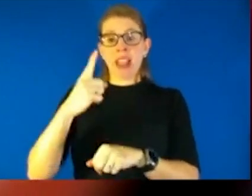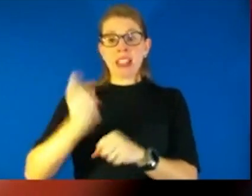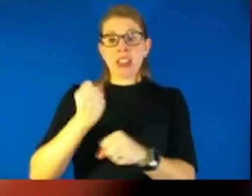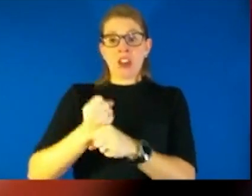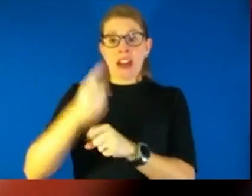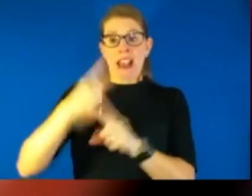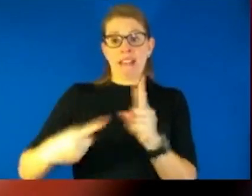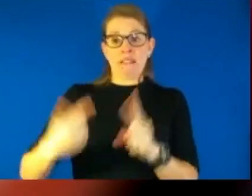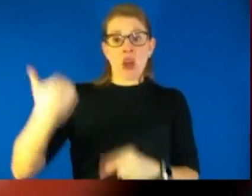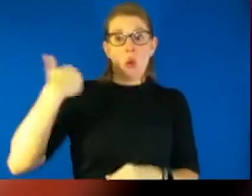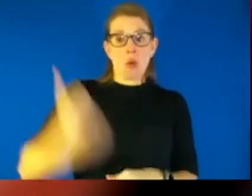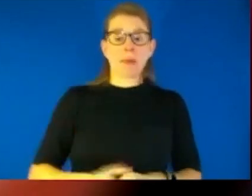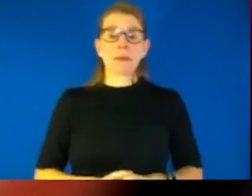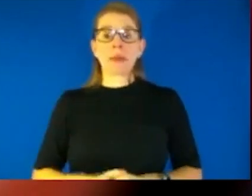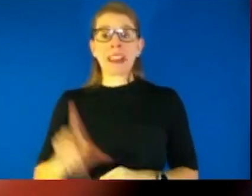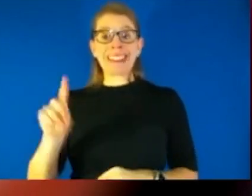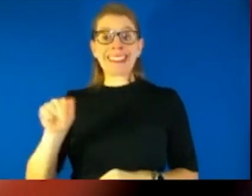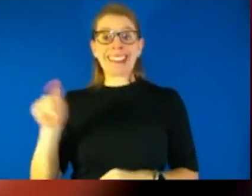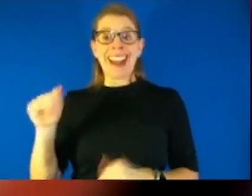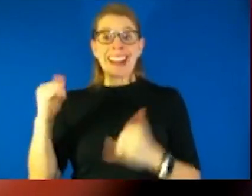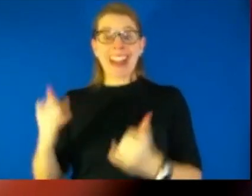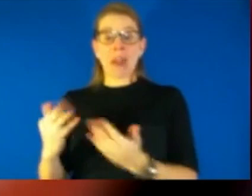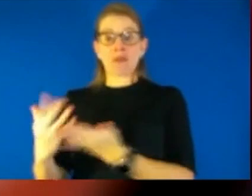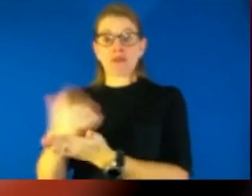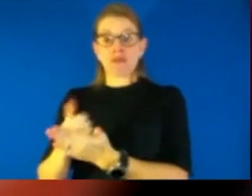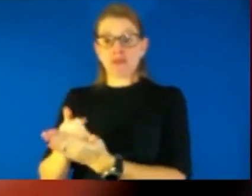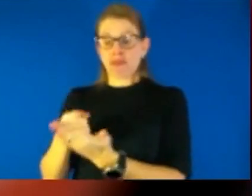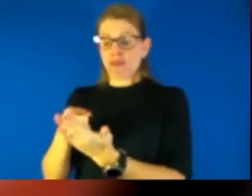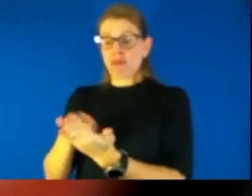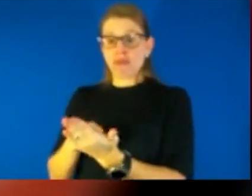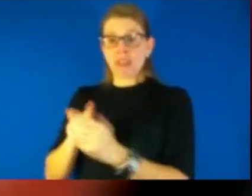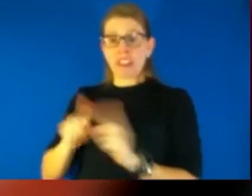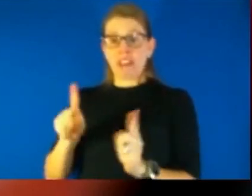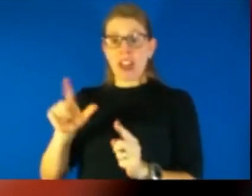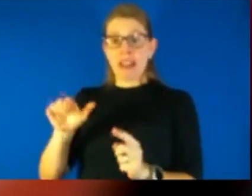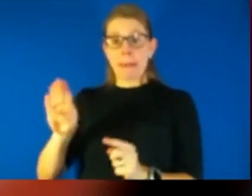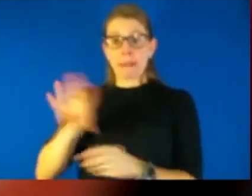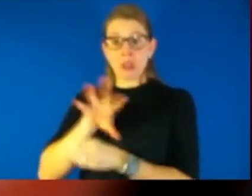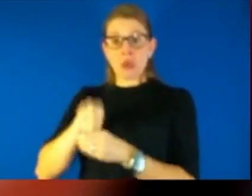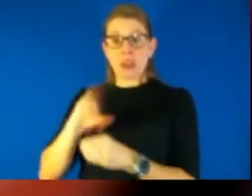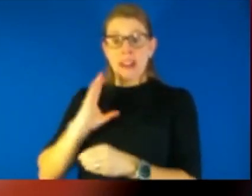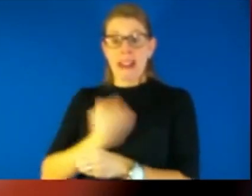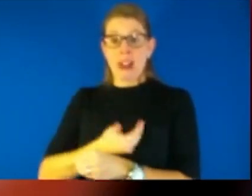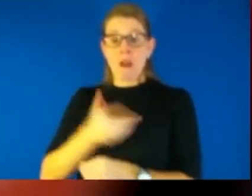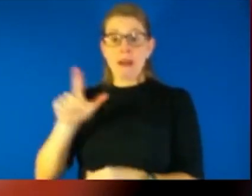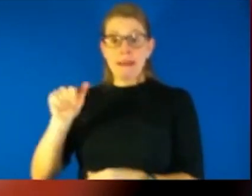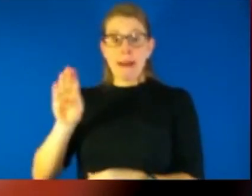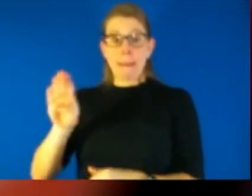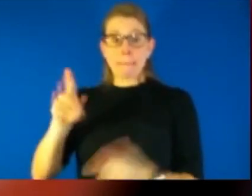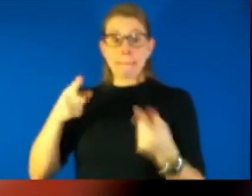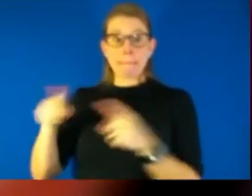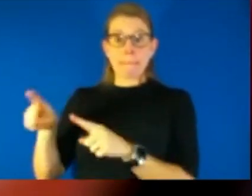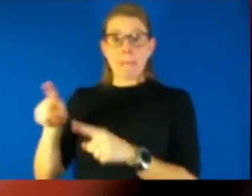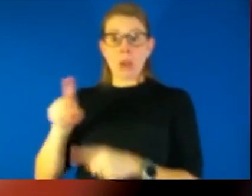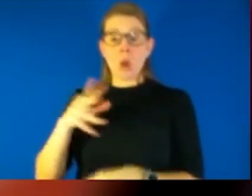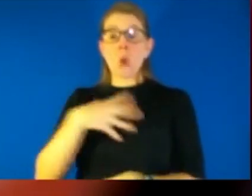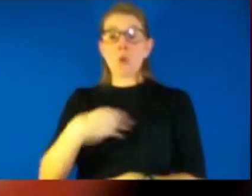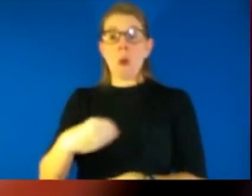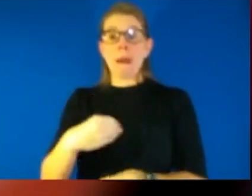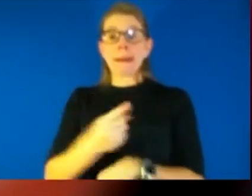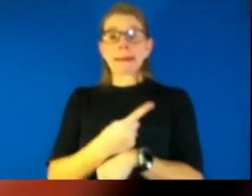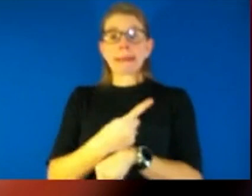we see the data now, we from various labs, including our lab, what happens in white-tailed